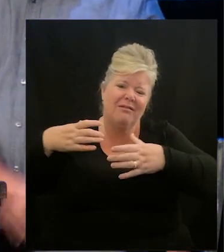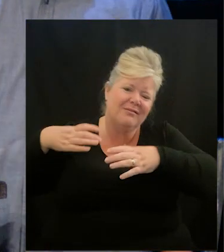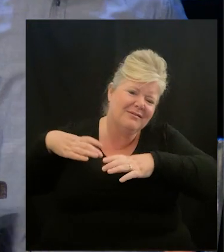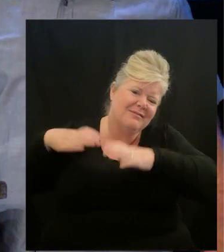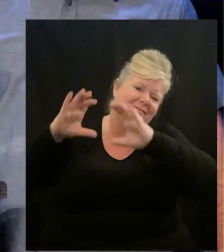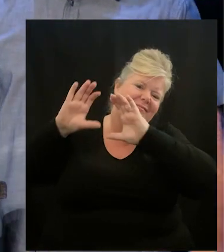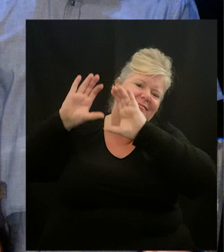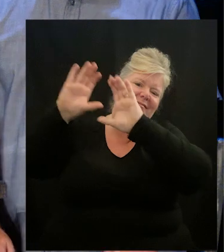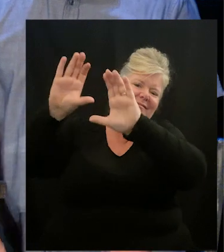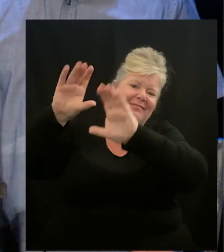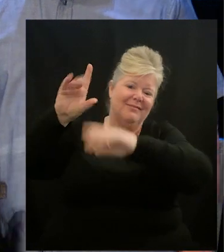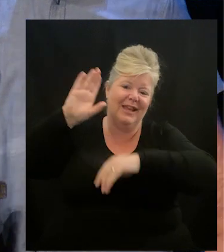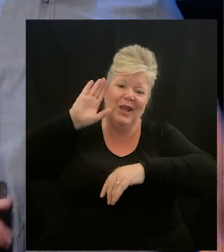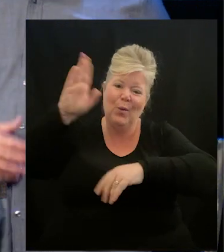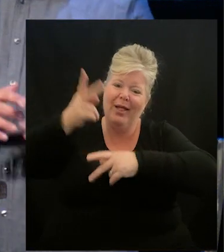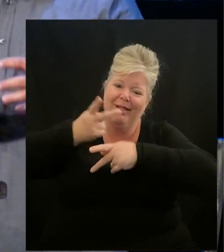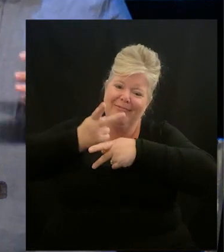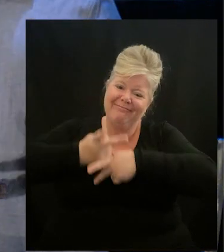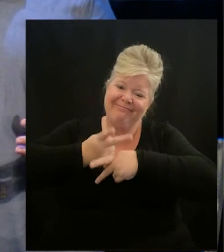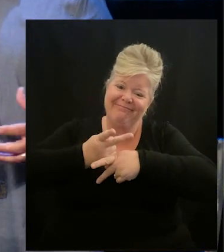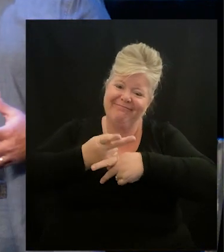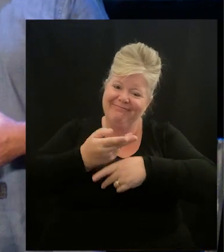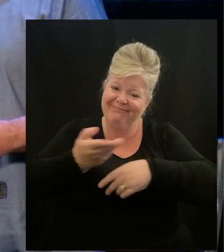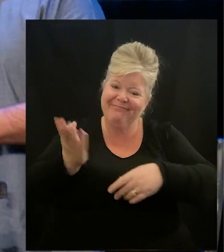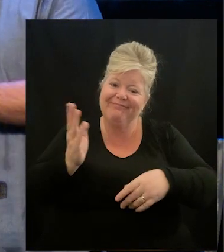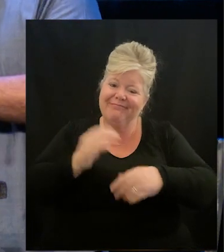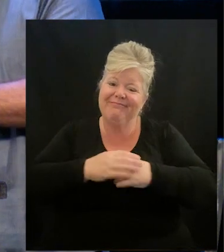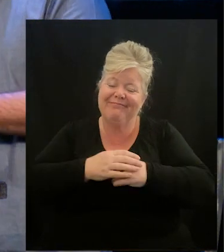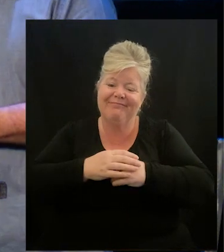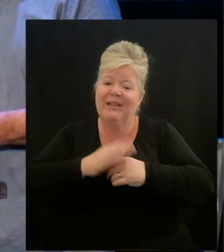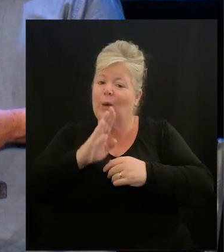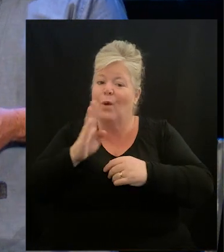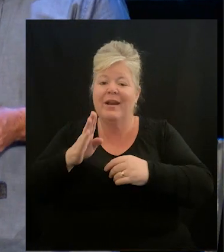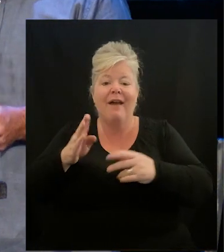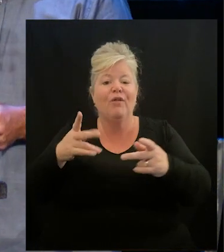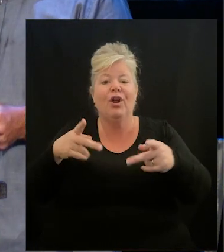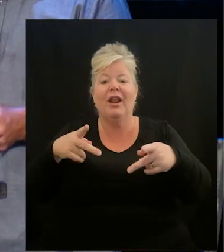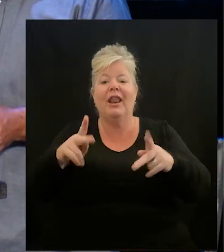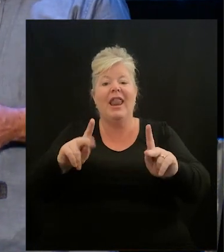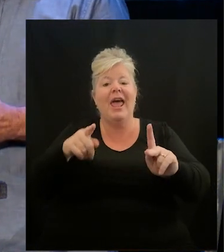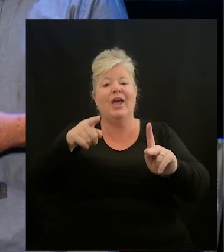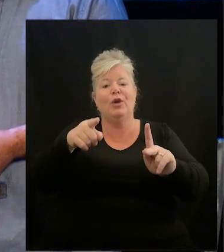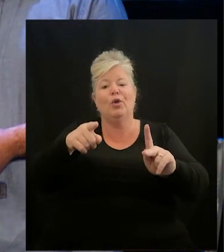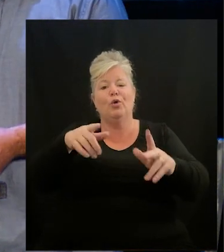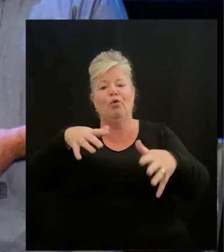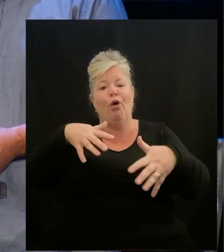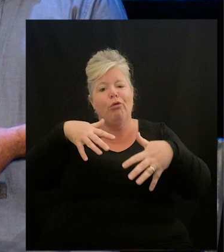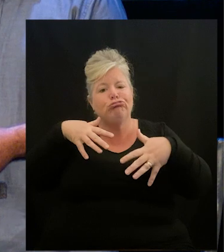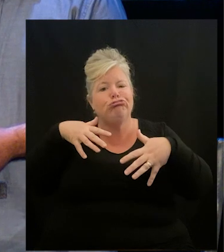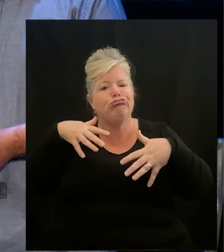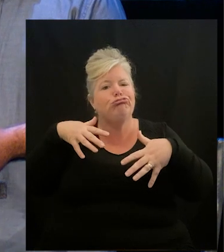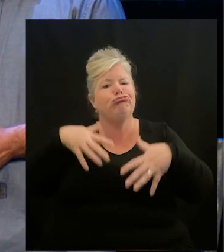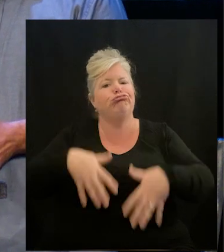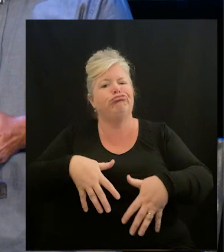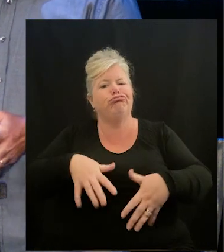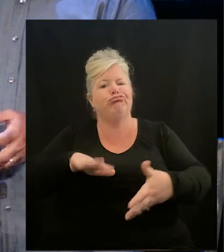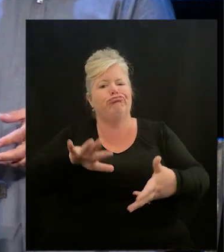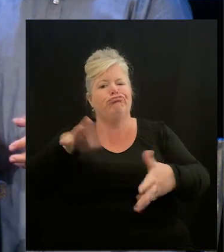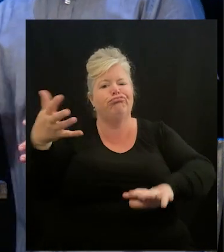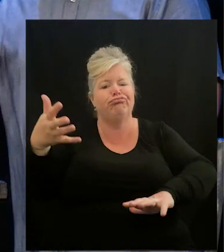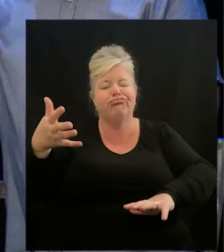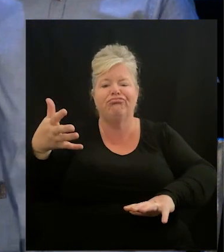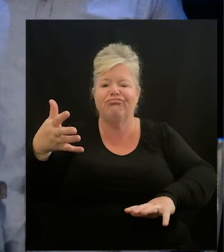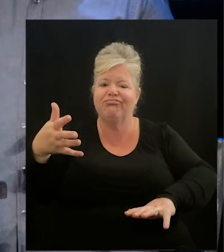will sustain you. He will never let the righteous be shaken. That